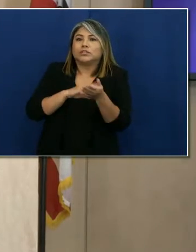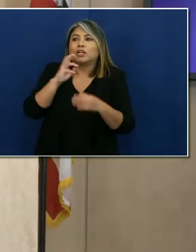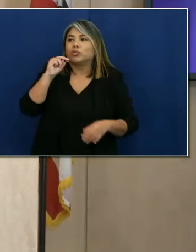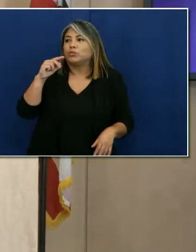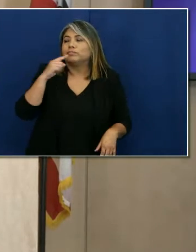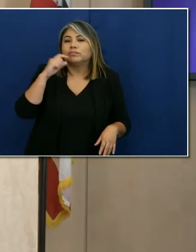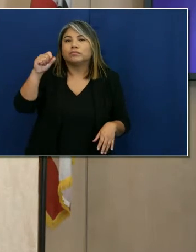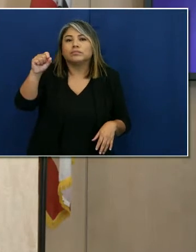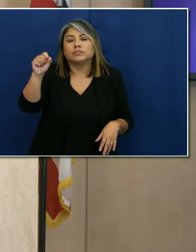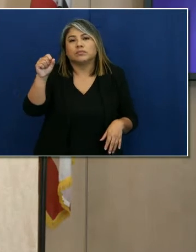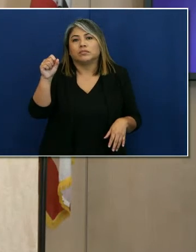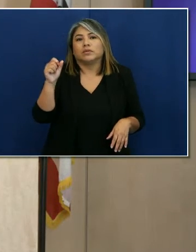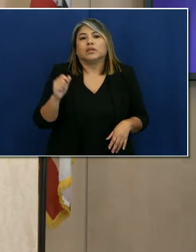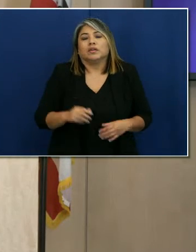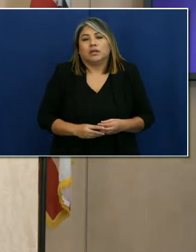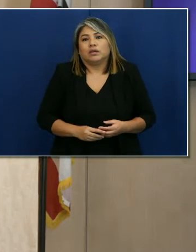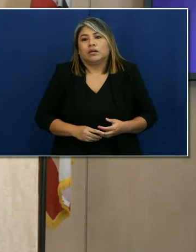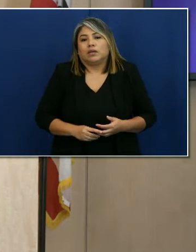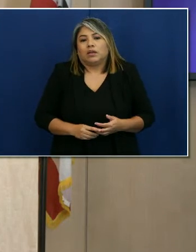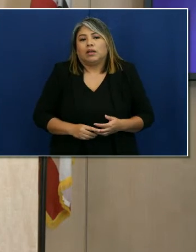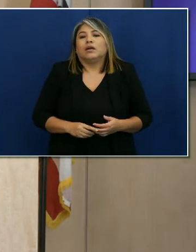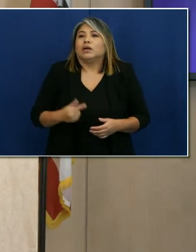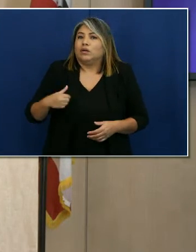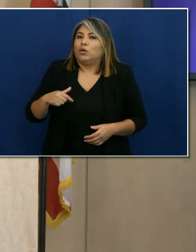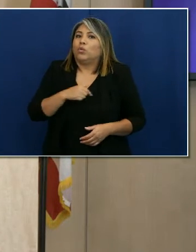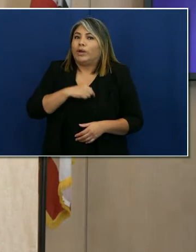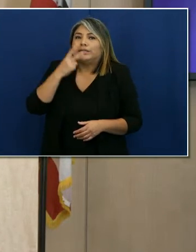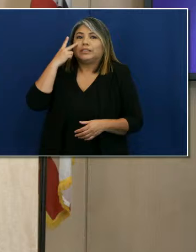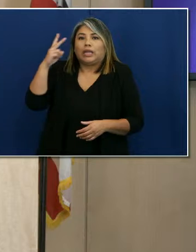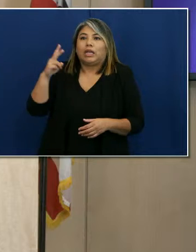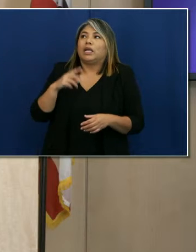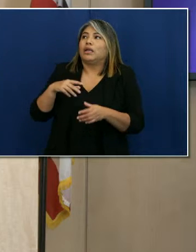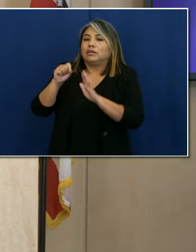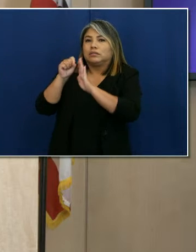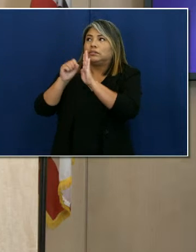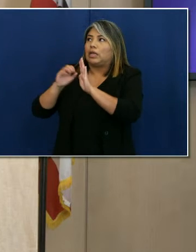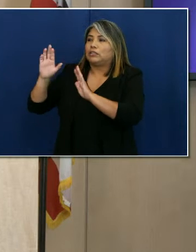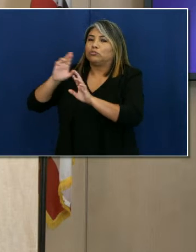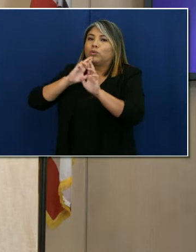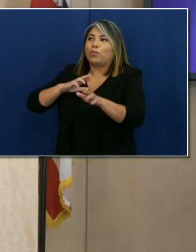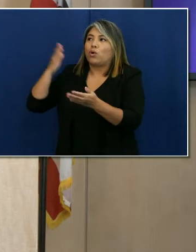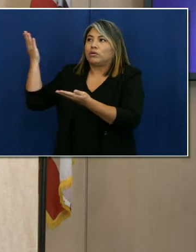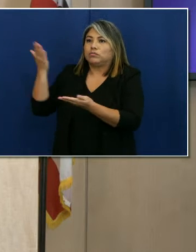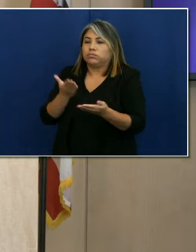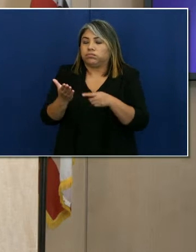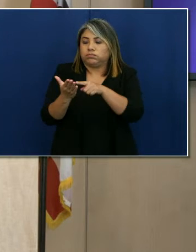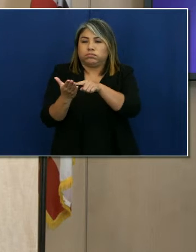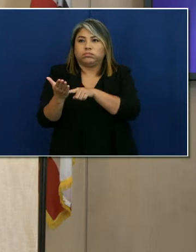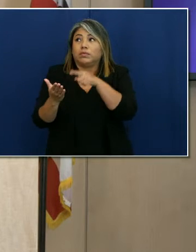Yes, we get a report from the state. The state develops the